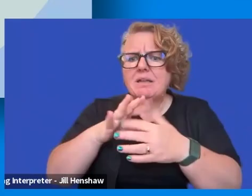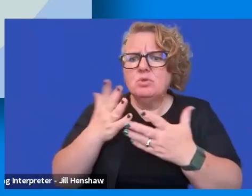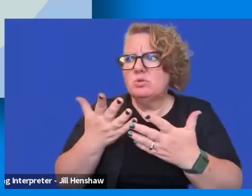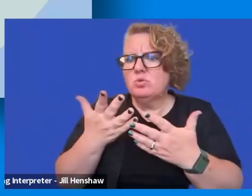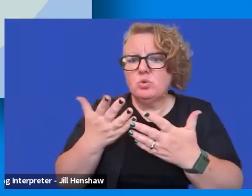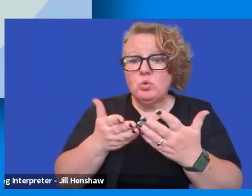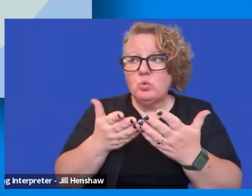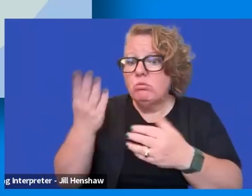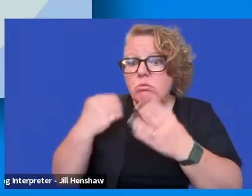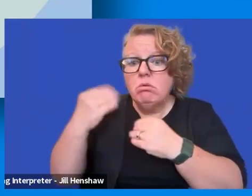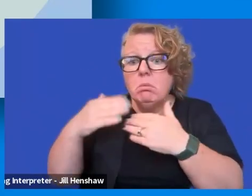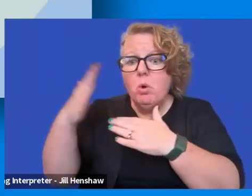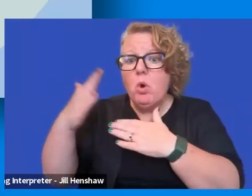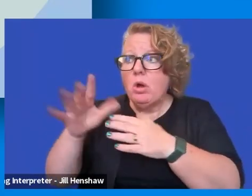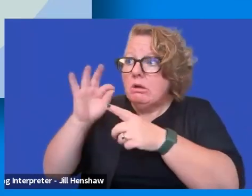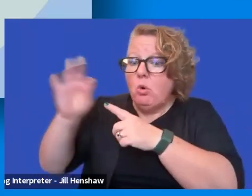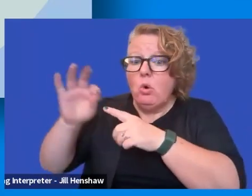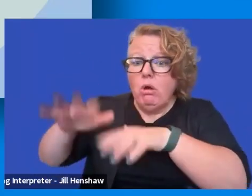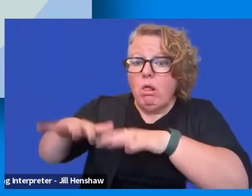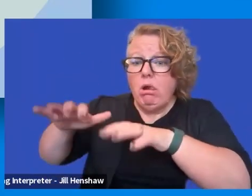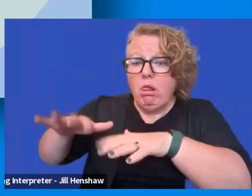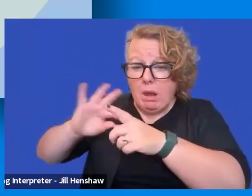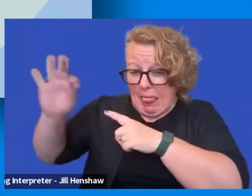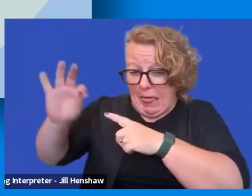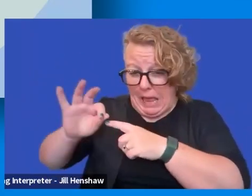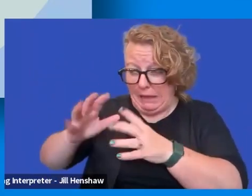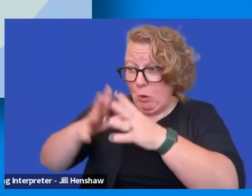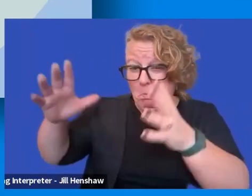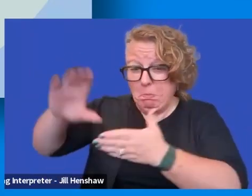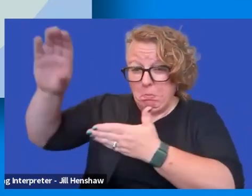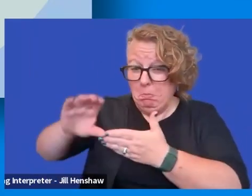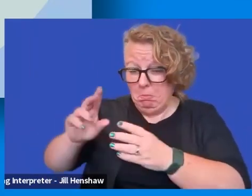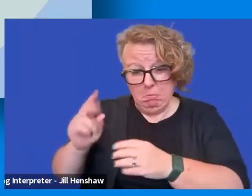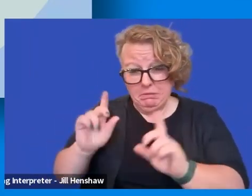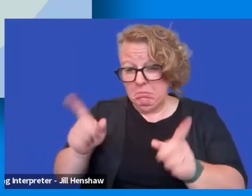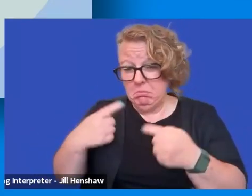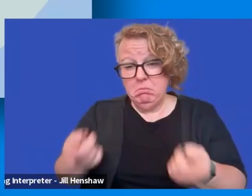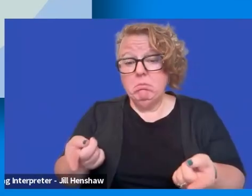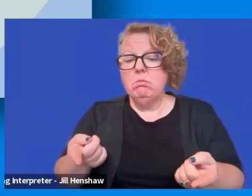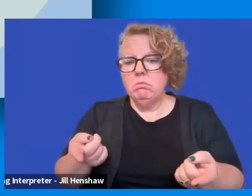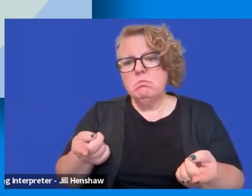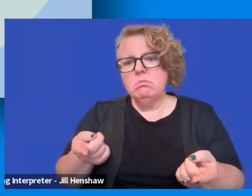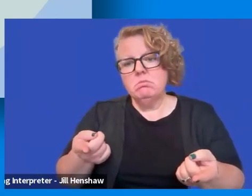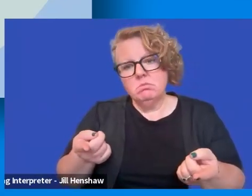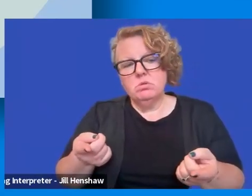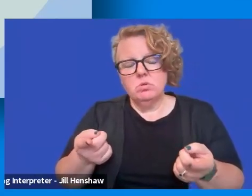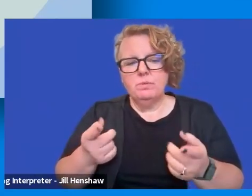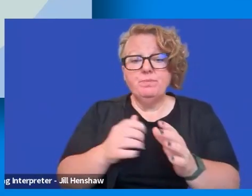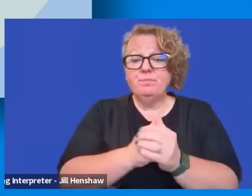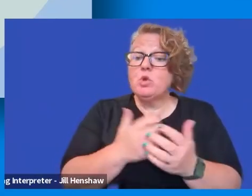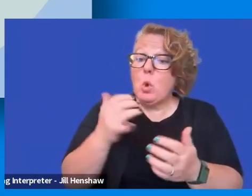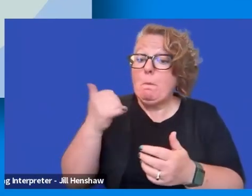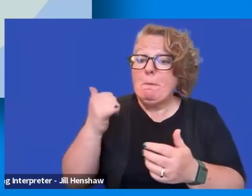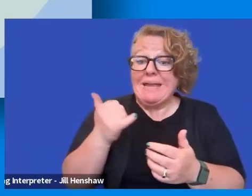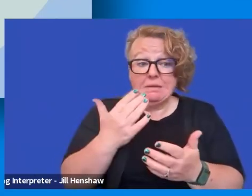go for these large grants, for example. And by less opportunity, I mean that of course these are circulated, but it might be much less embedded just